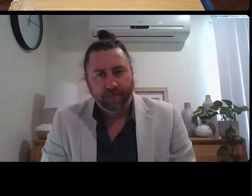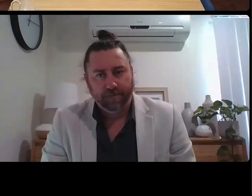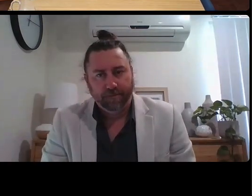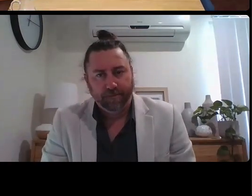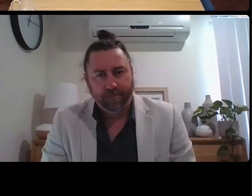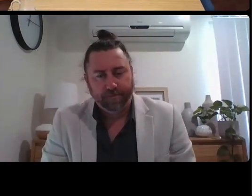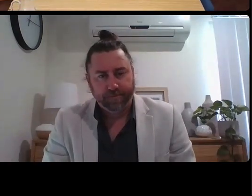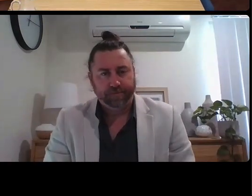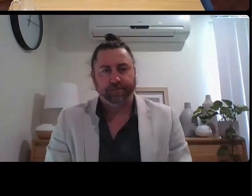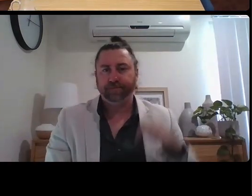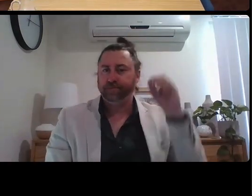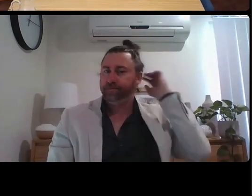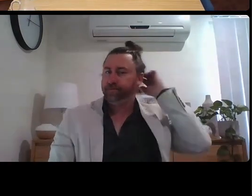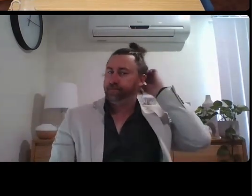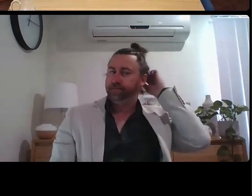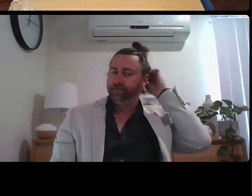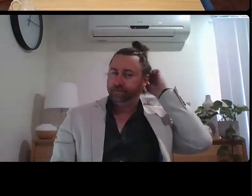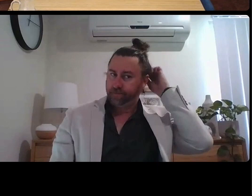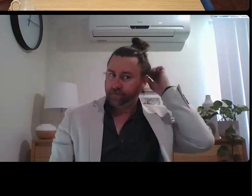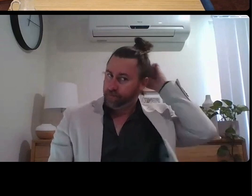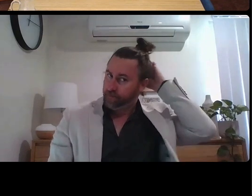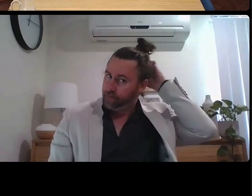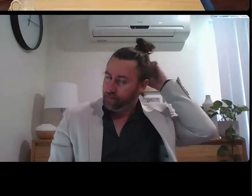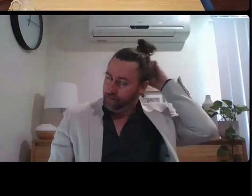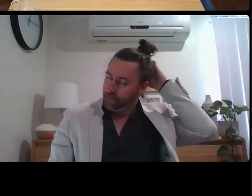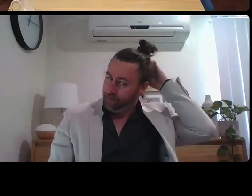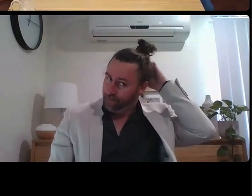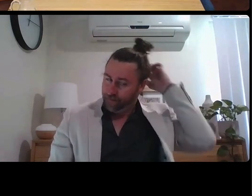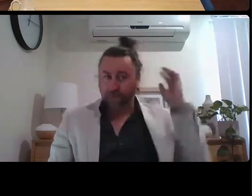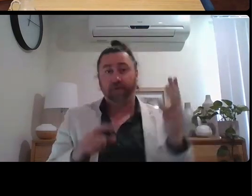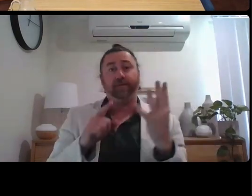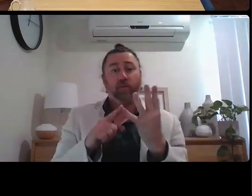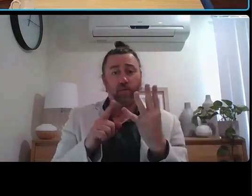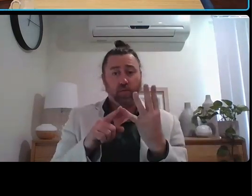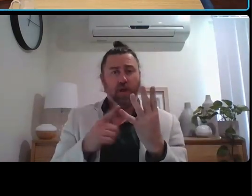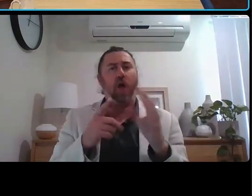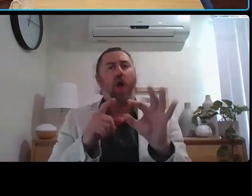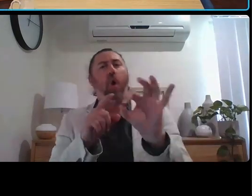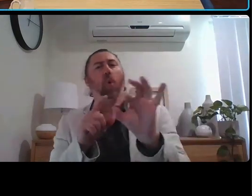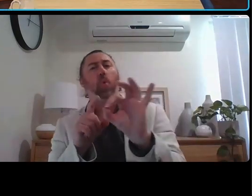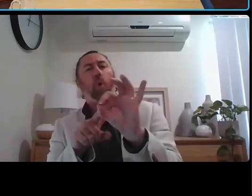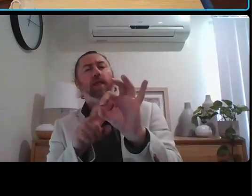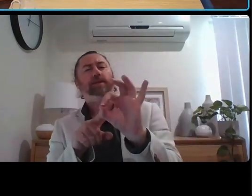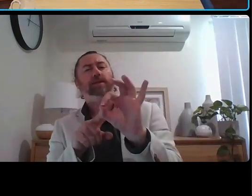And moving through to the final subcategory, so quality measures.